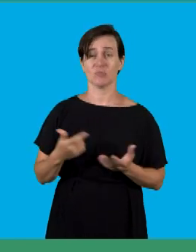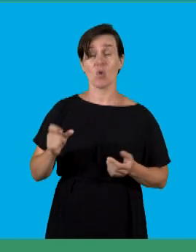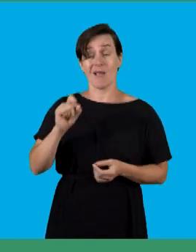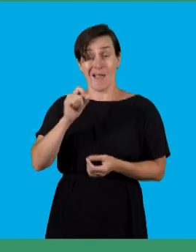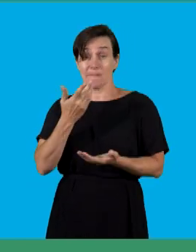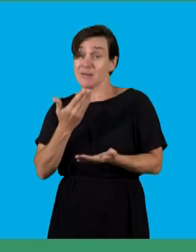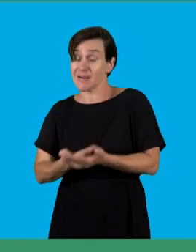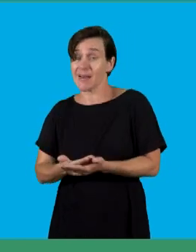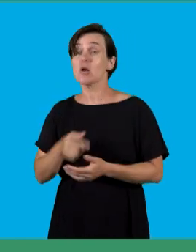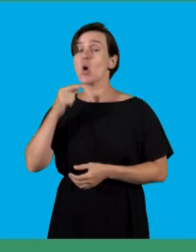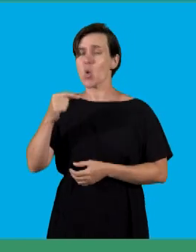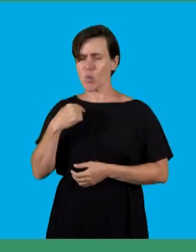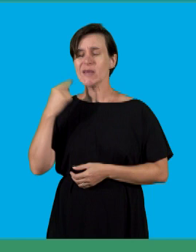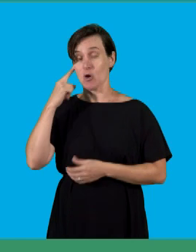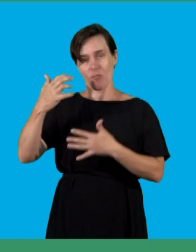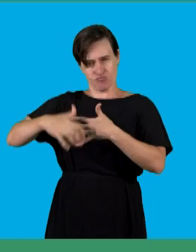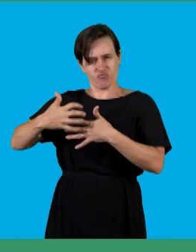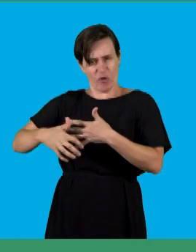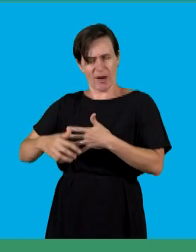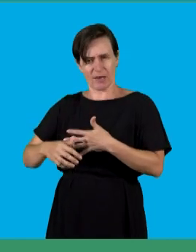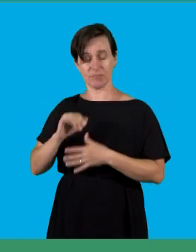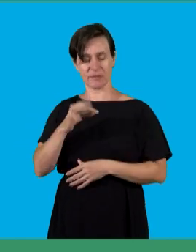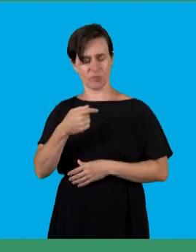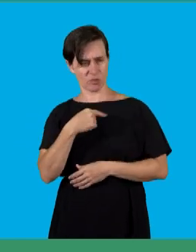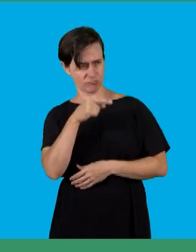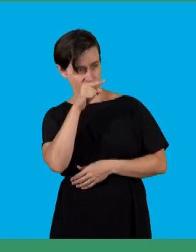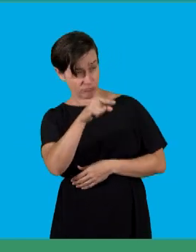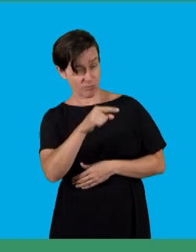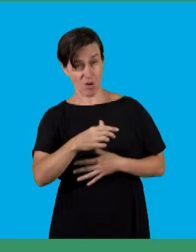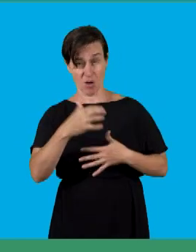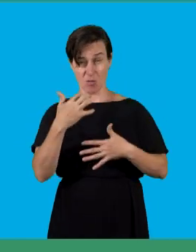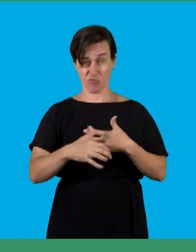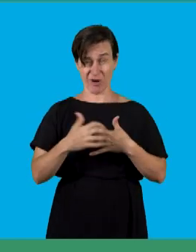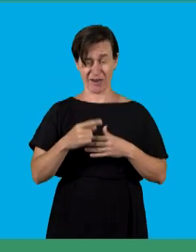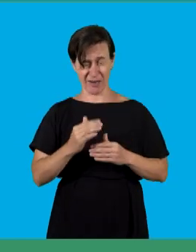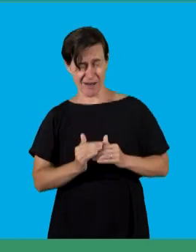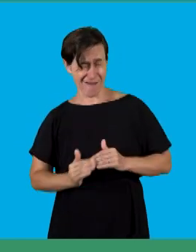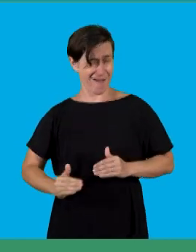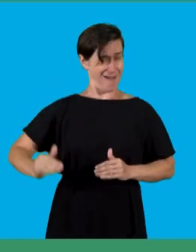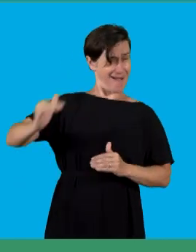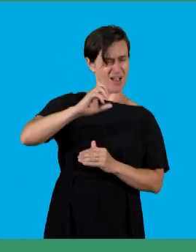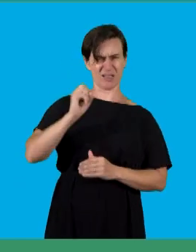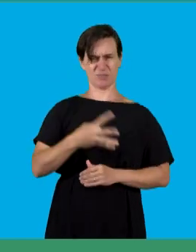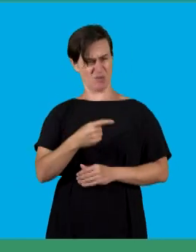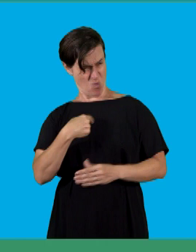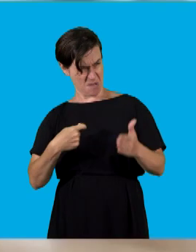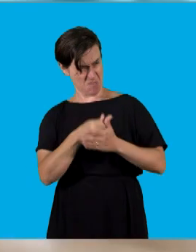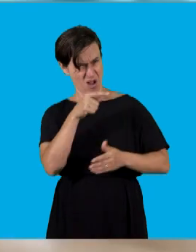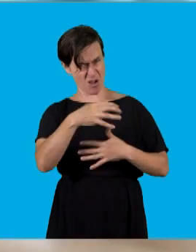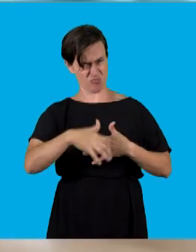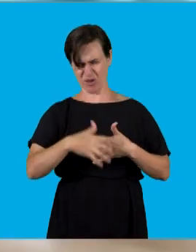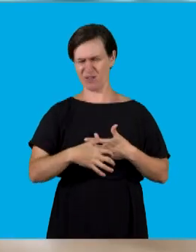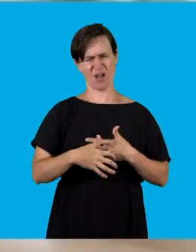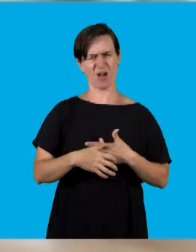that we know the original price of bread, but when we see that the price is very high, we will not buy